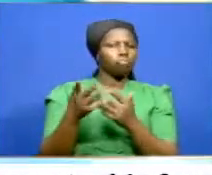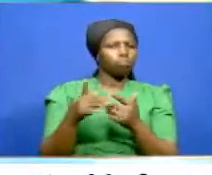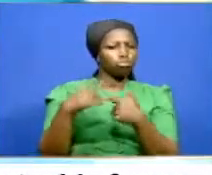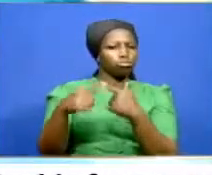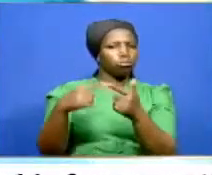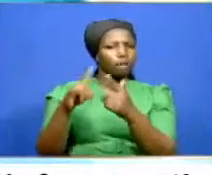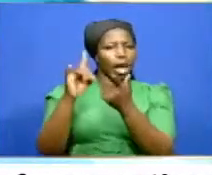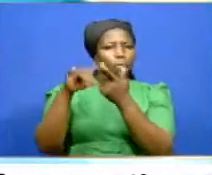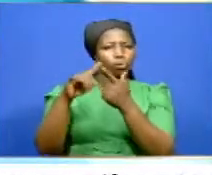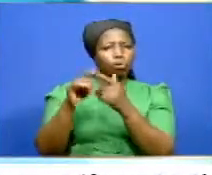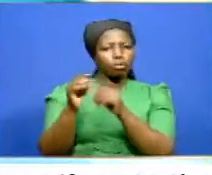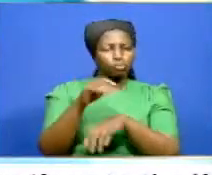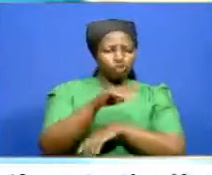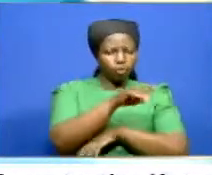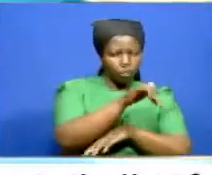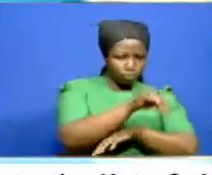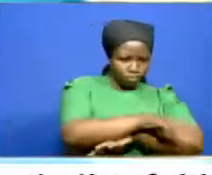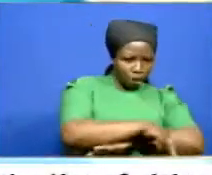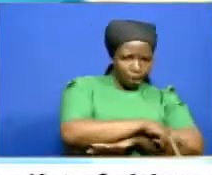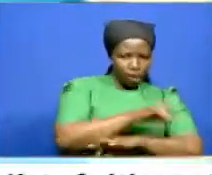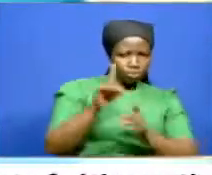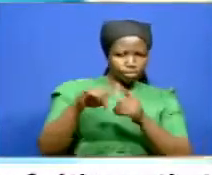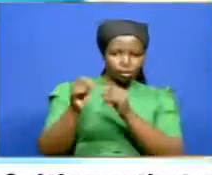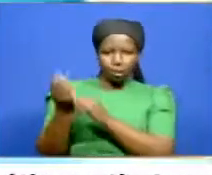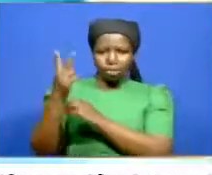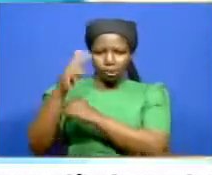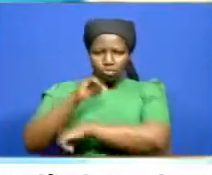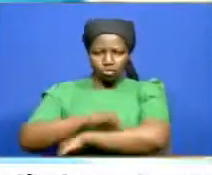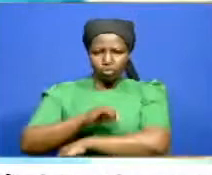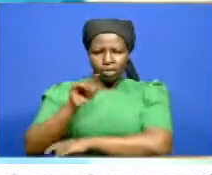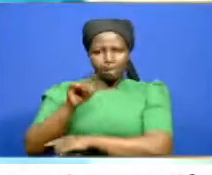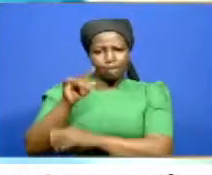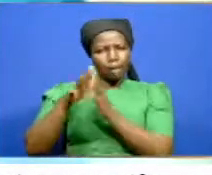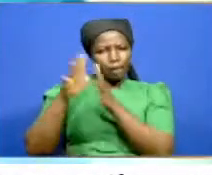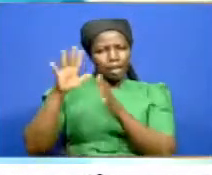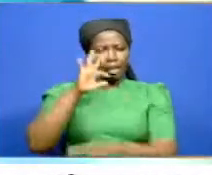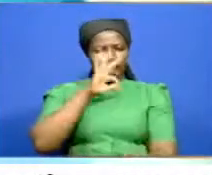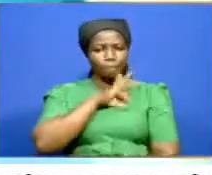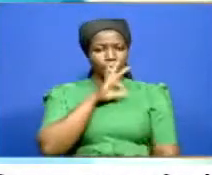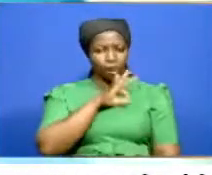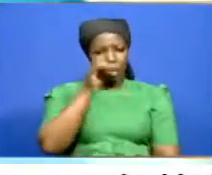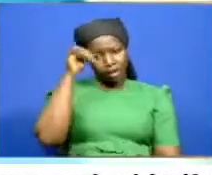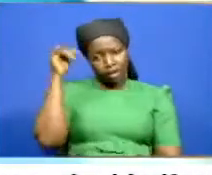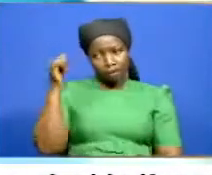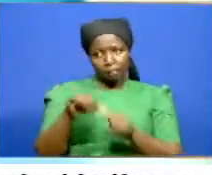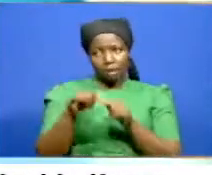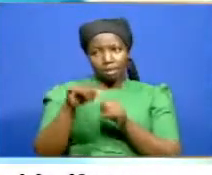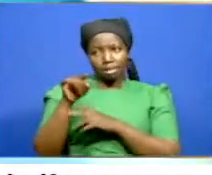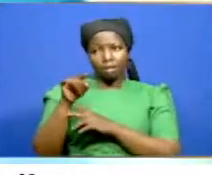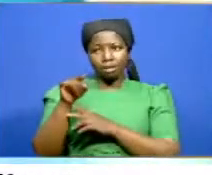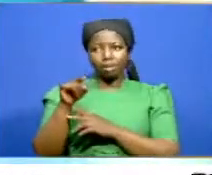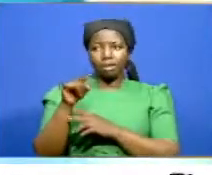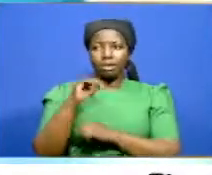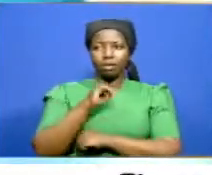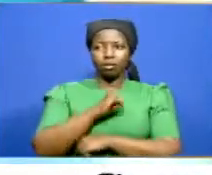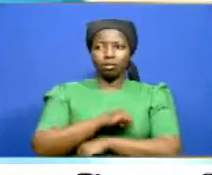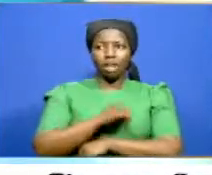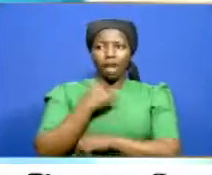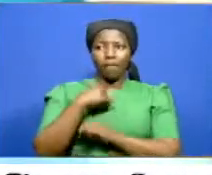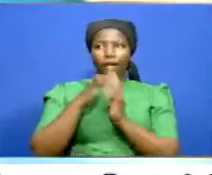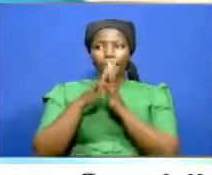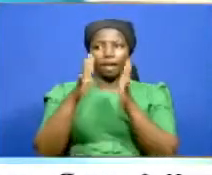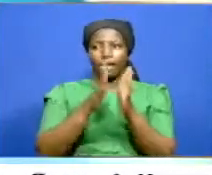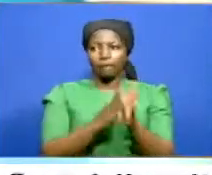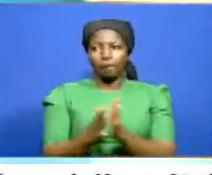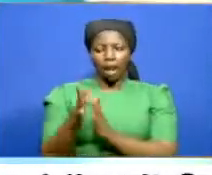primary to secondary school for free, I mean, it's a huge plus. So mm-hmm. Emerging Stars Football Academy, they have some quite huge plans, and we're